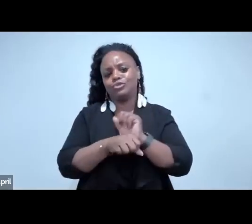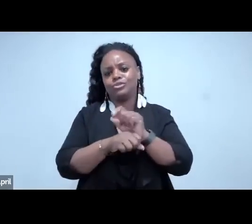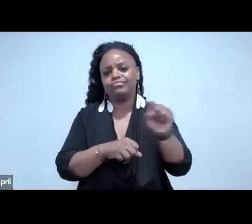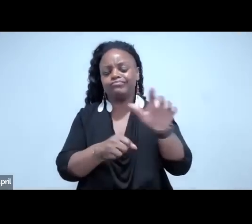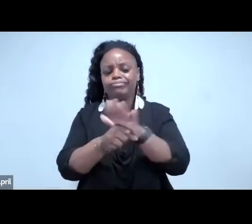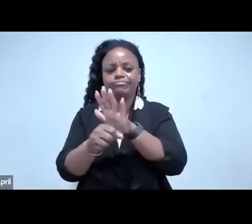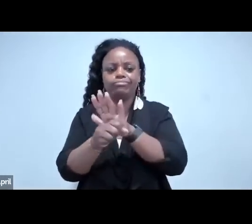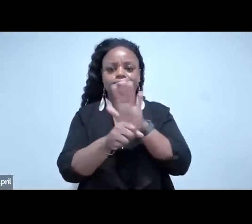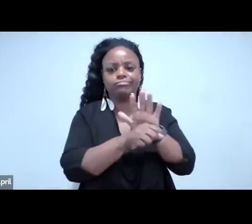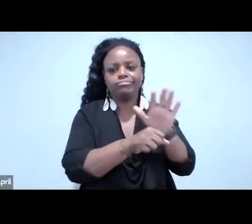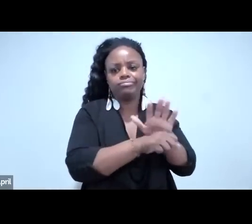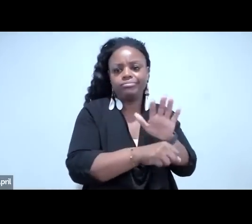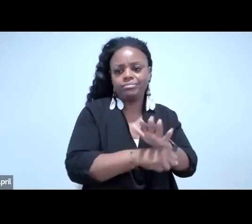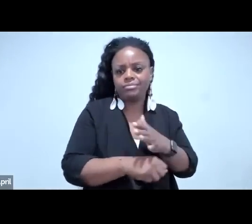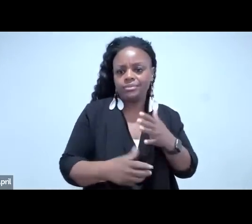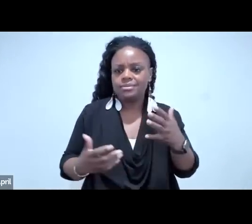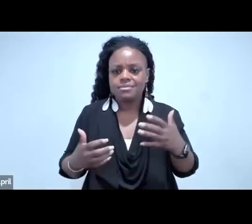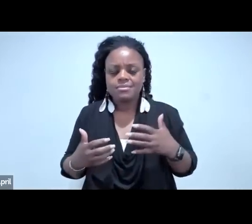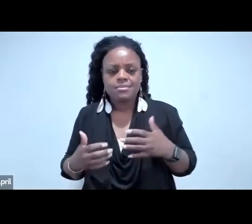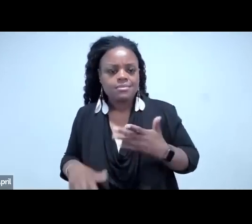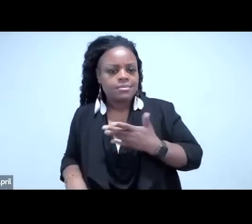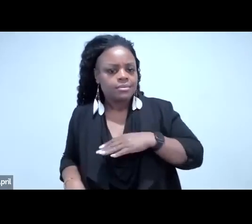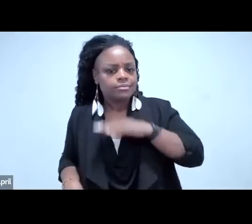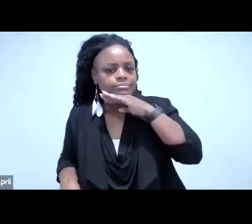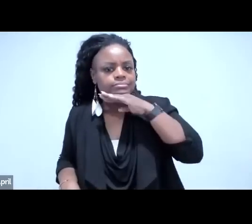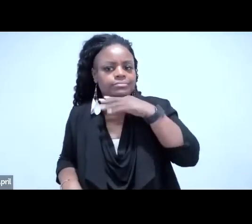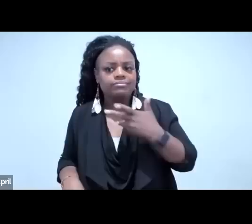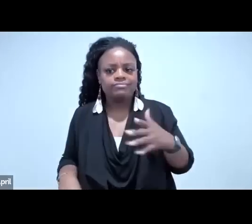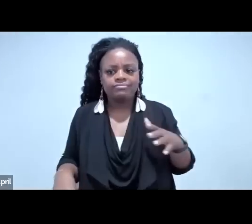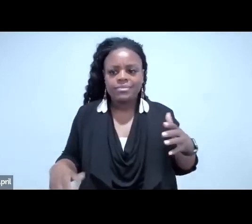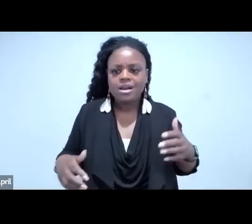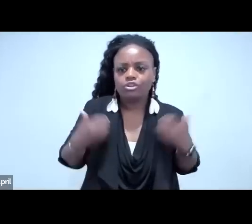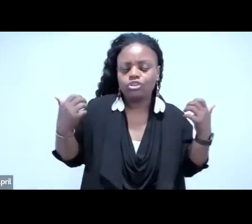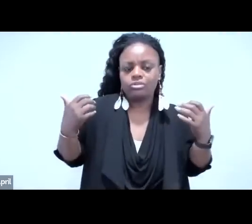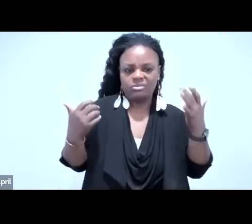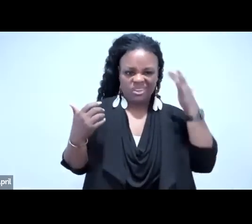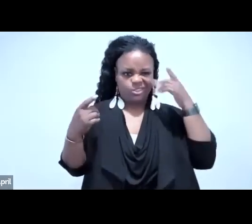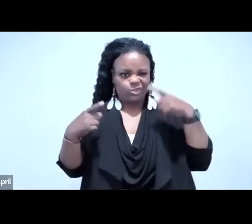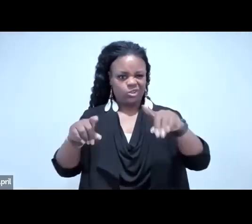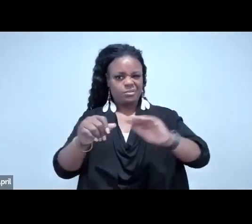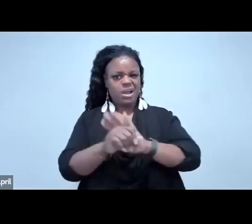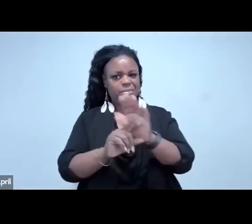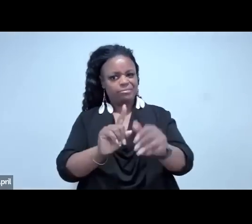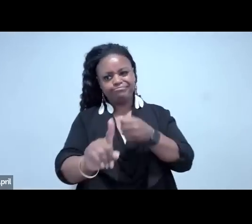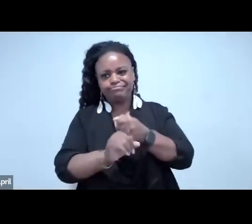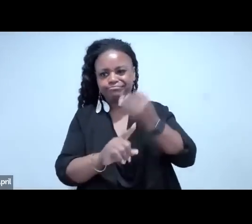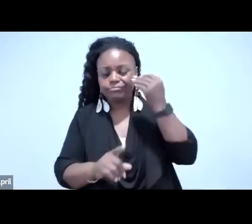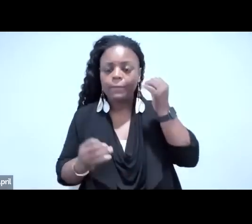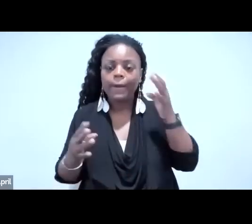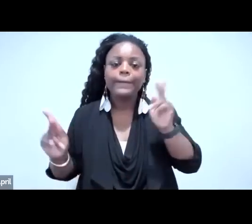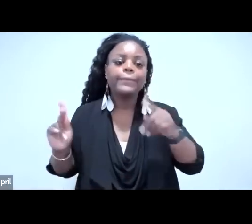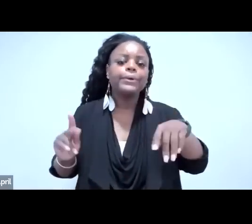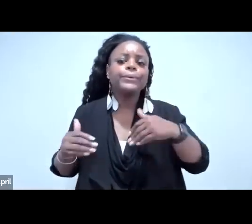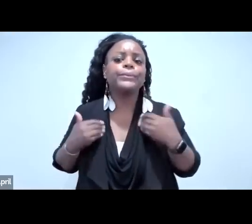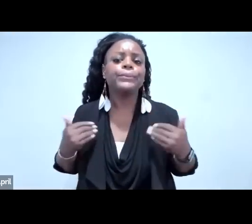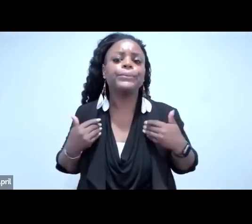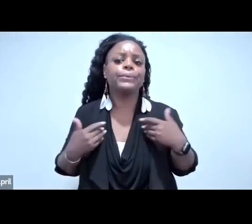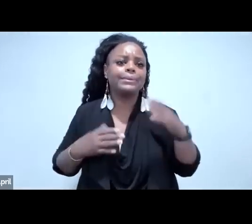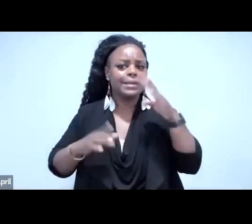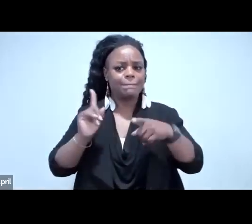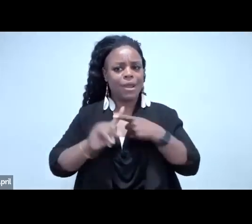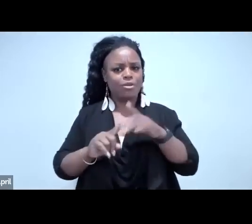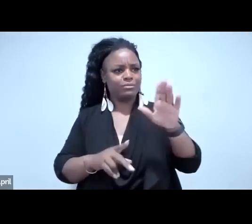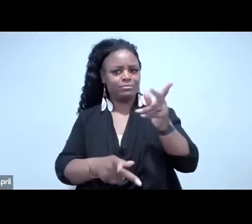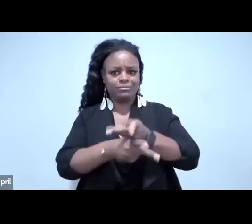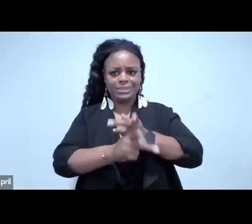pandemic. Many young workers are frustrated about student debt loads and high rents and hearing that they'll be the first generation in US history to